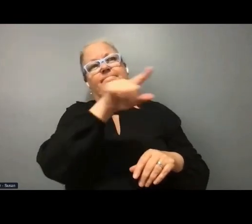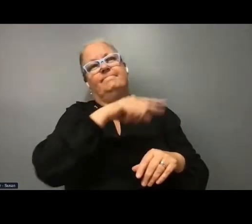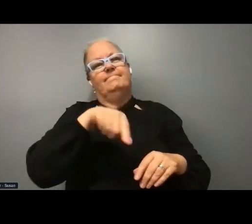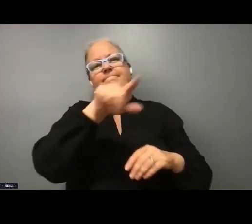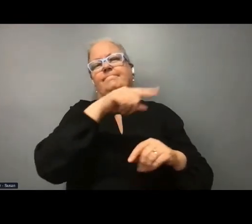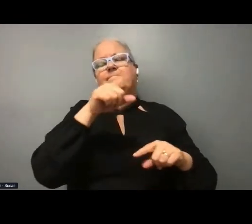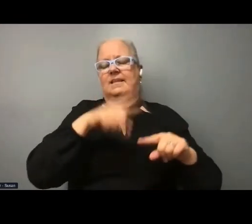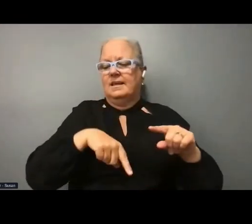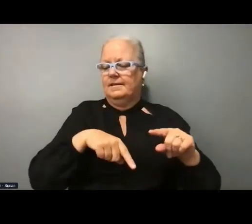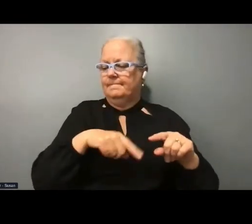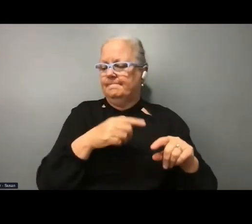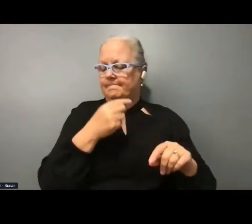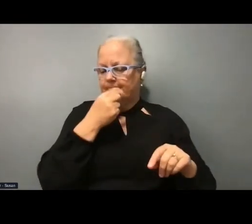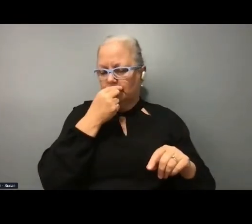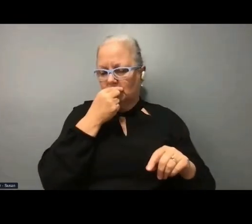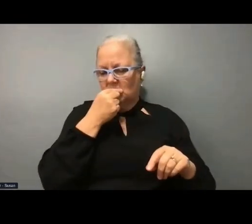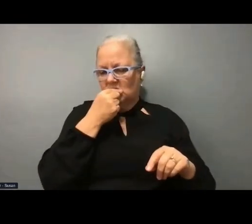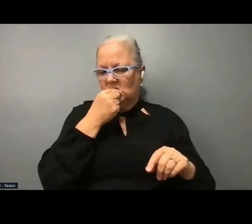uh,